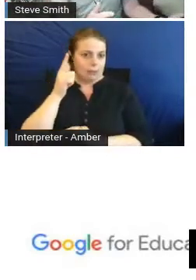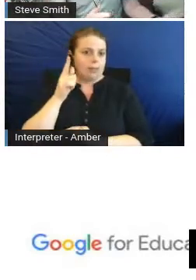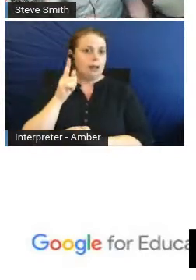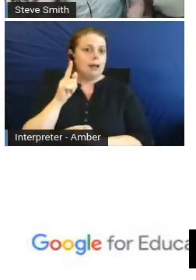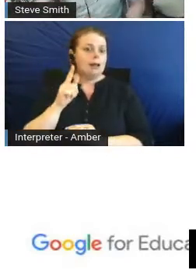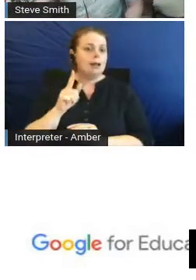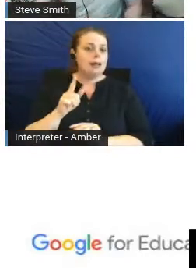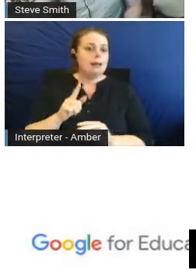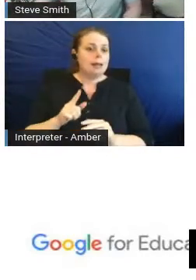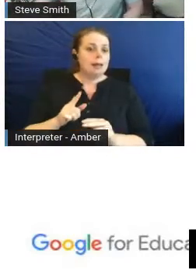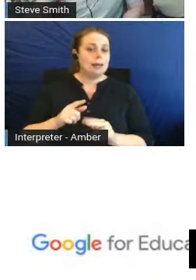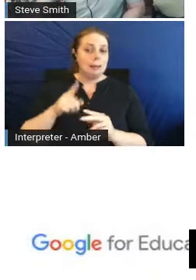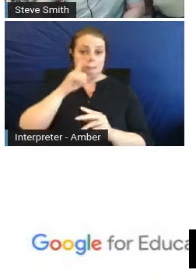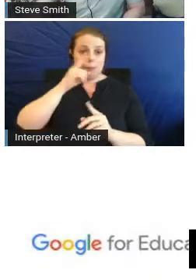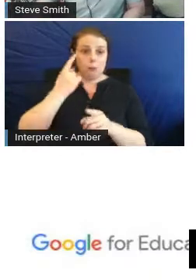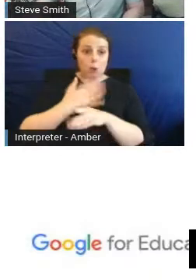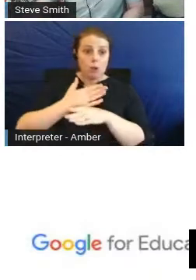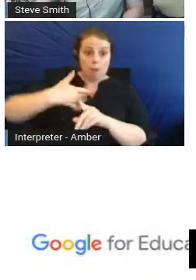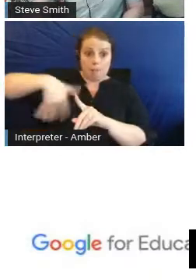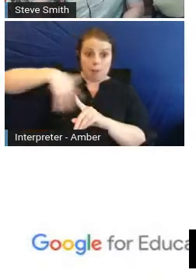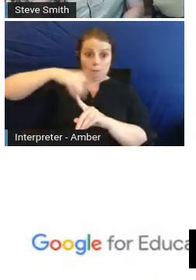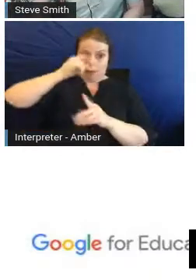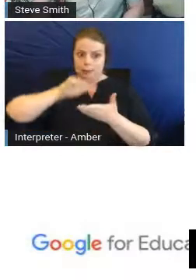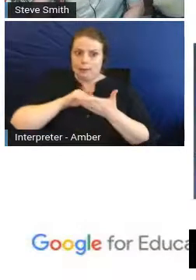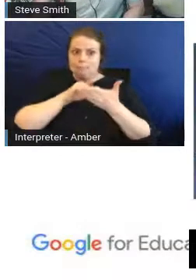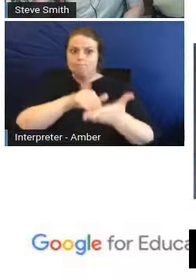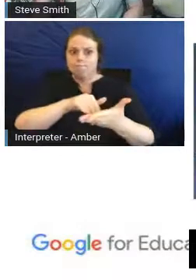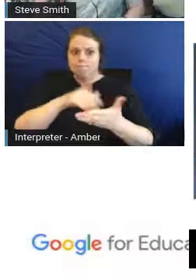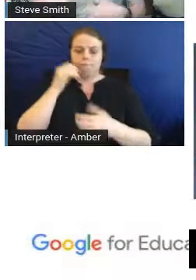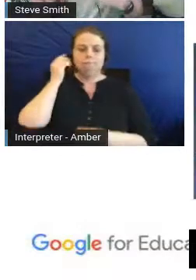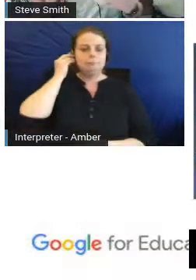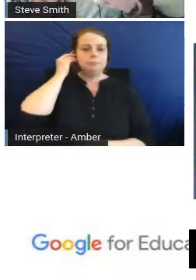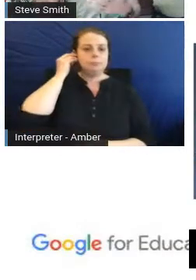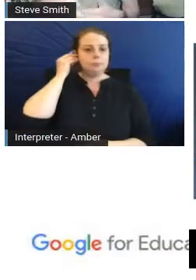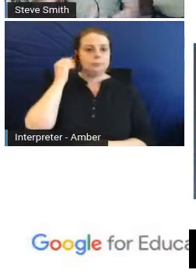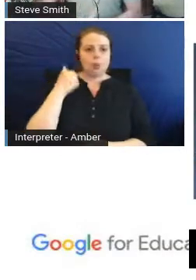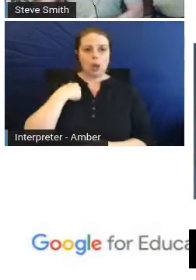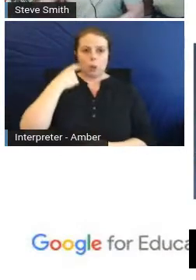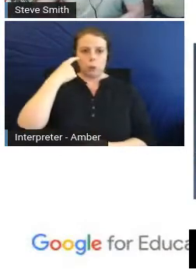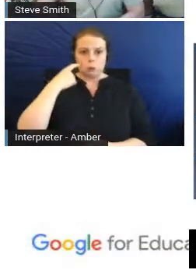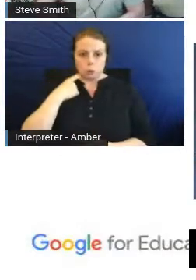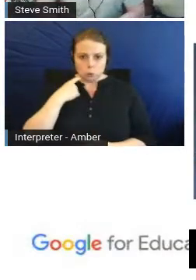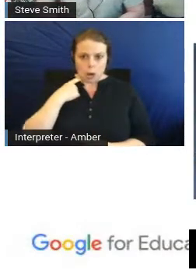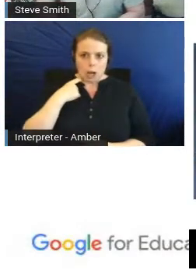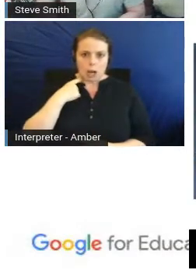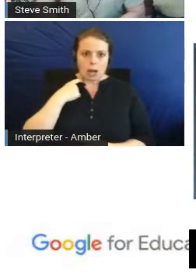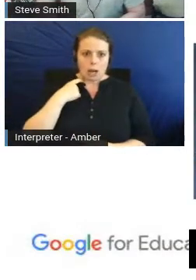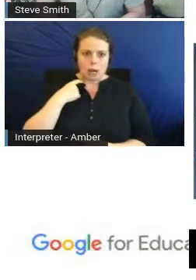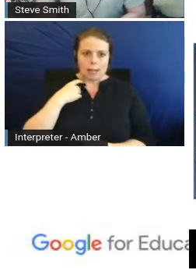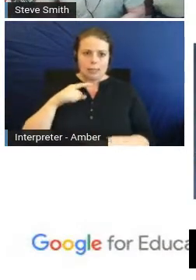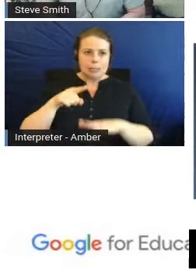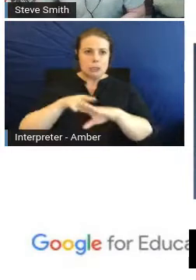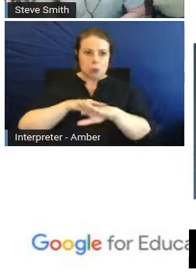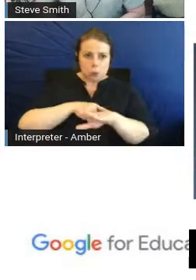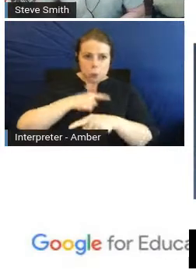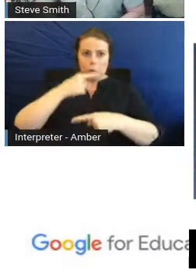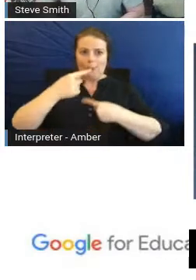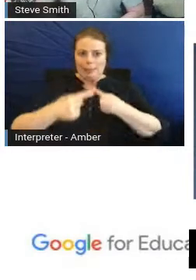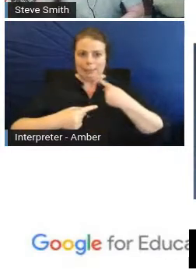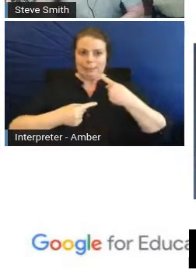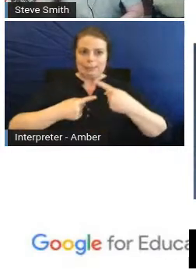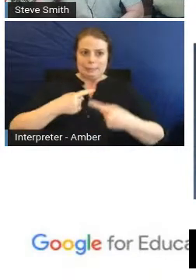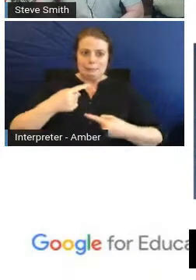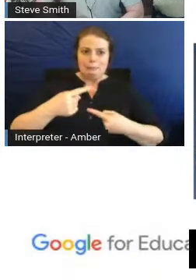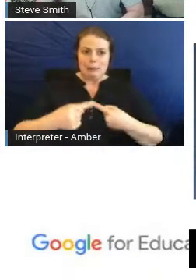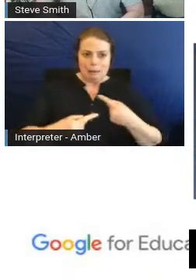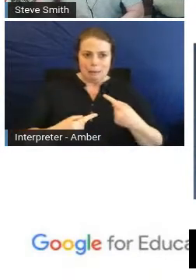like. So I will attempt to move quite slowly here because it is